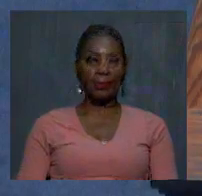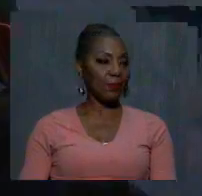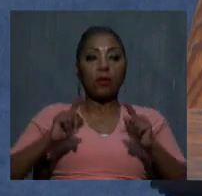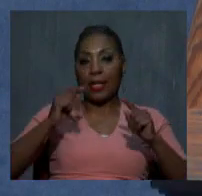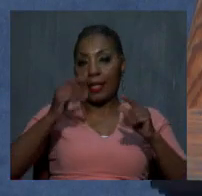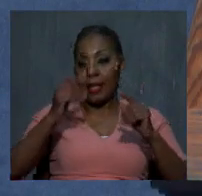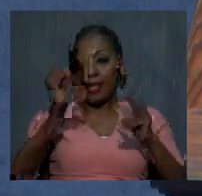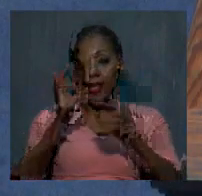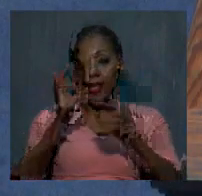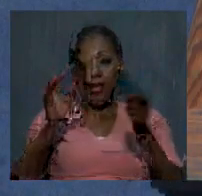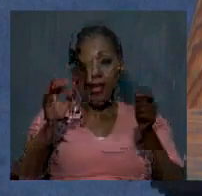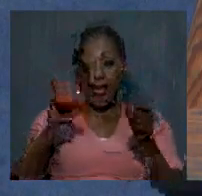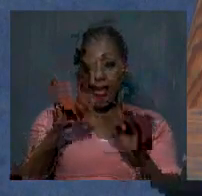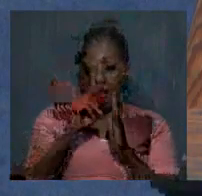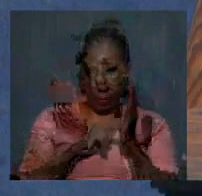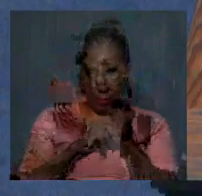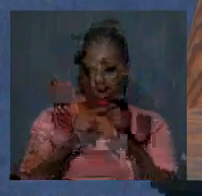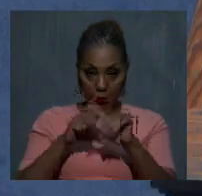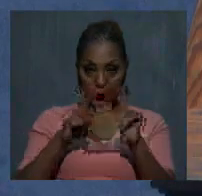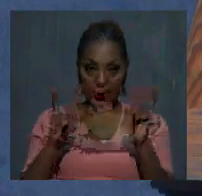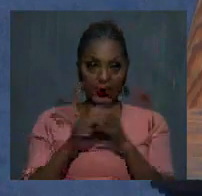I don't know if you can read those, but